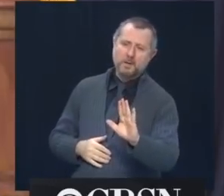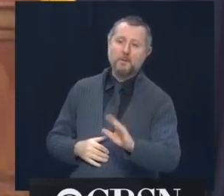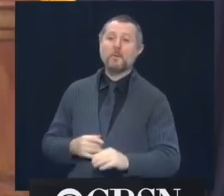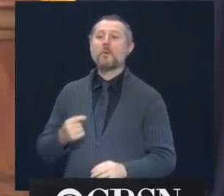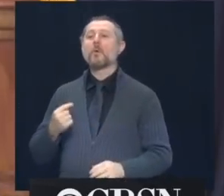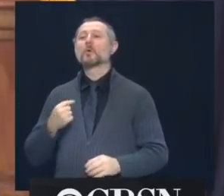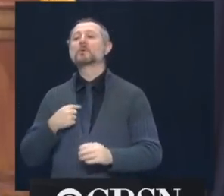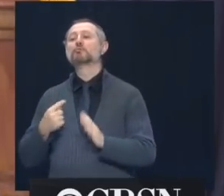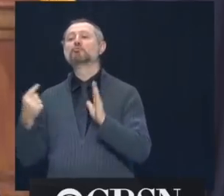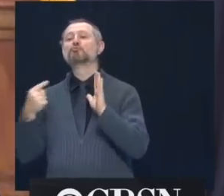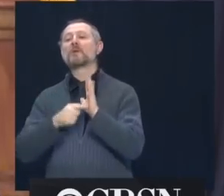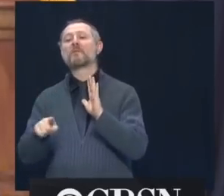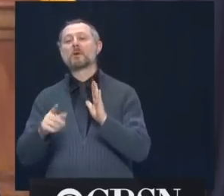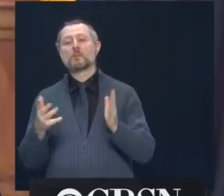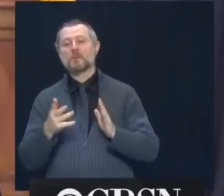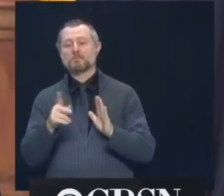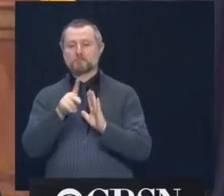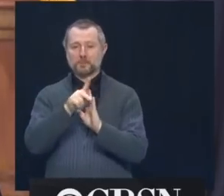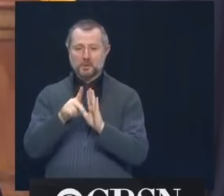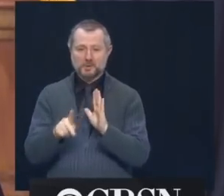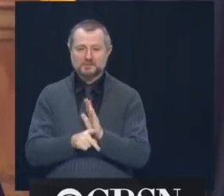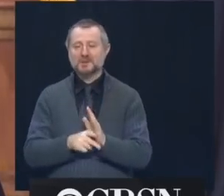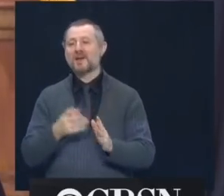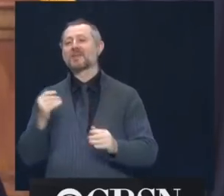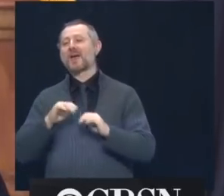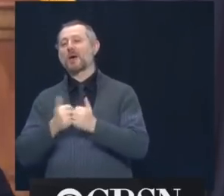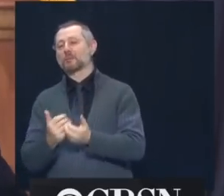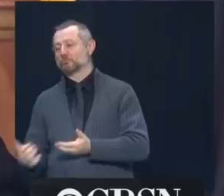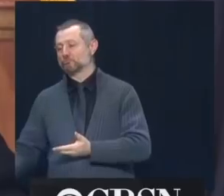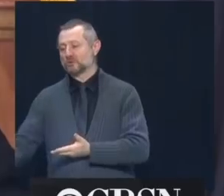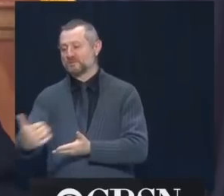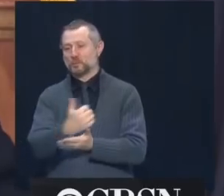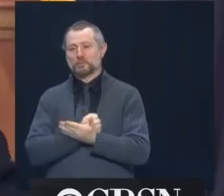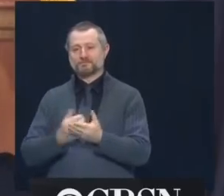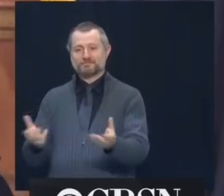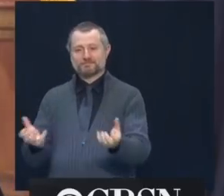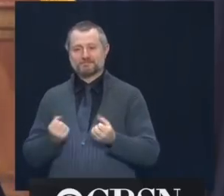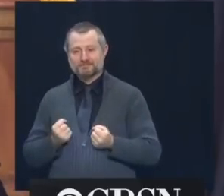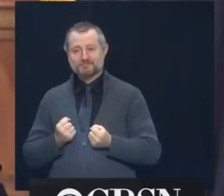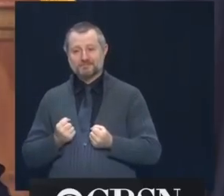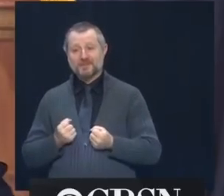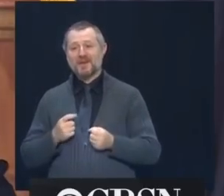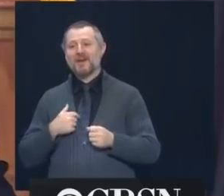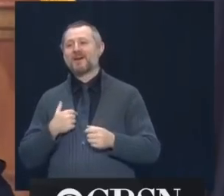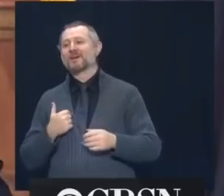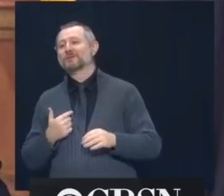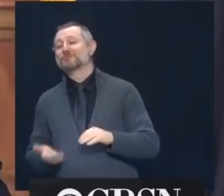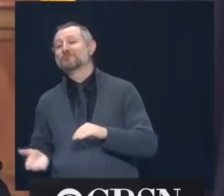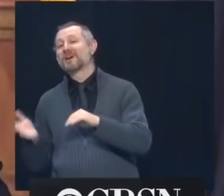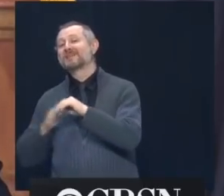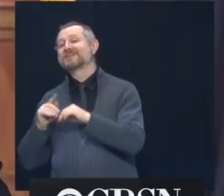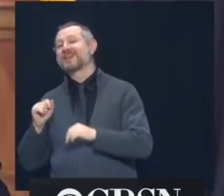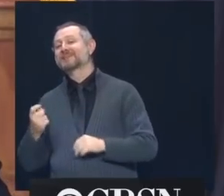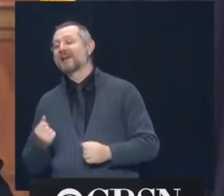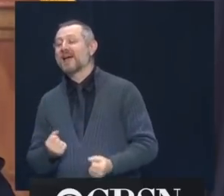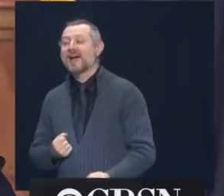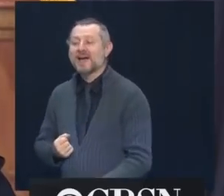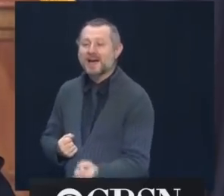a revenue device. I want to raise taxes. Yeah, how much do you want to raise